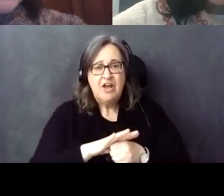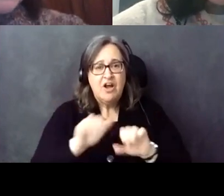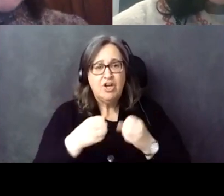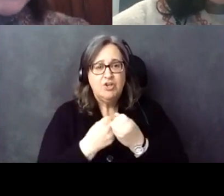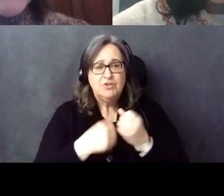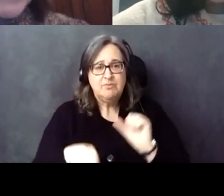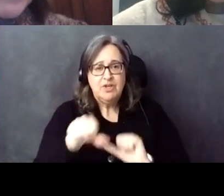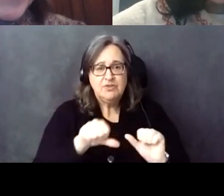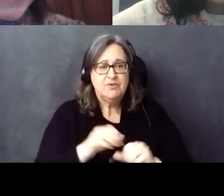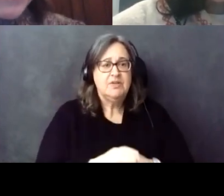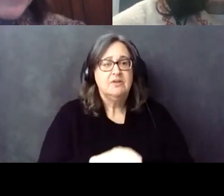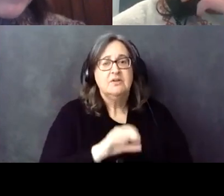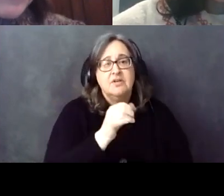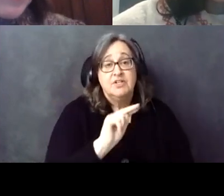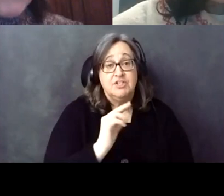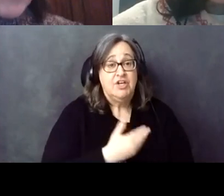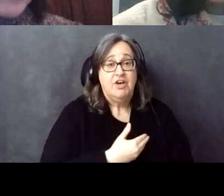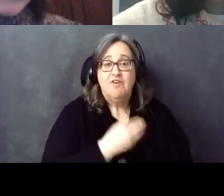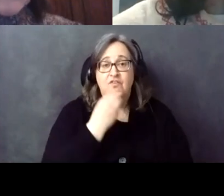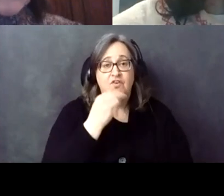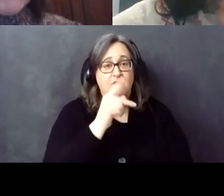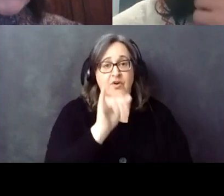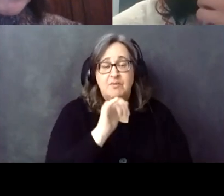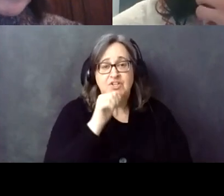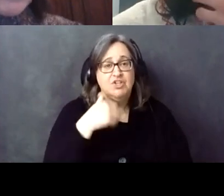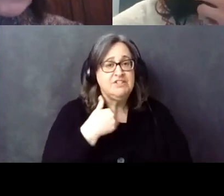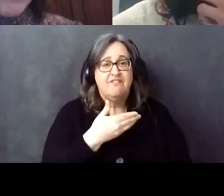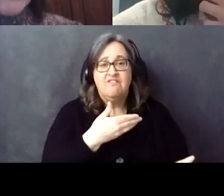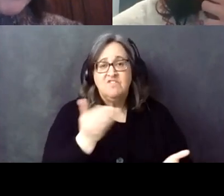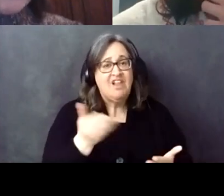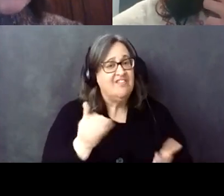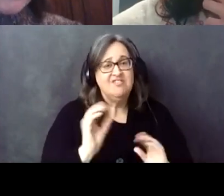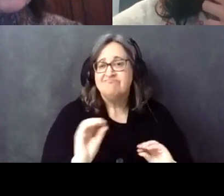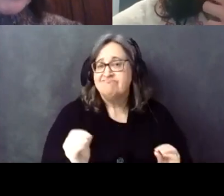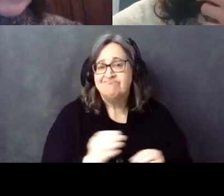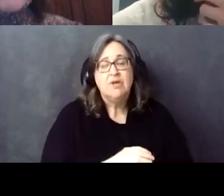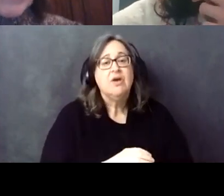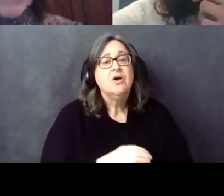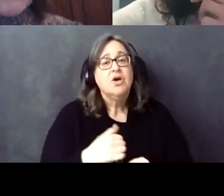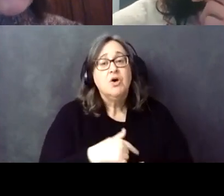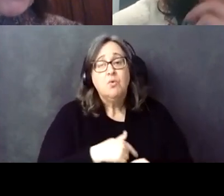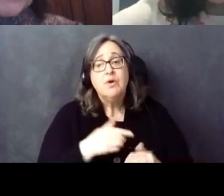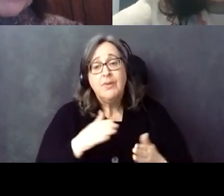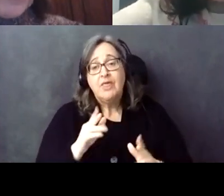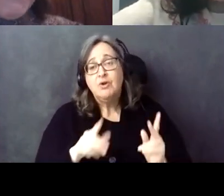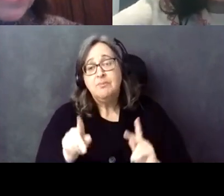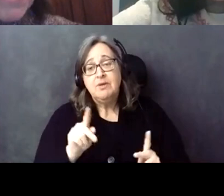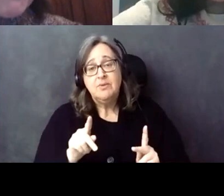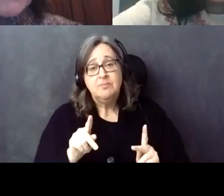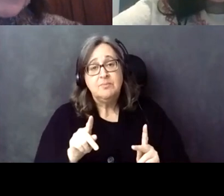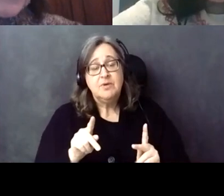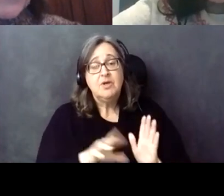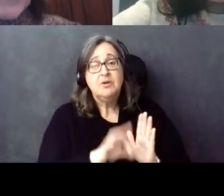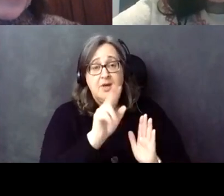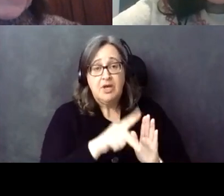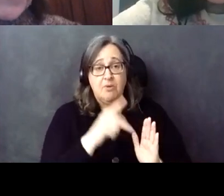Well, our food pantry doesn't have a delivery function, although we certainly allow people to pick up